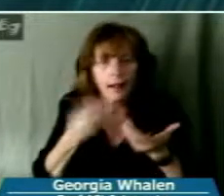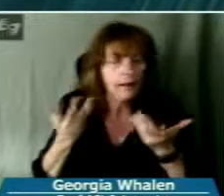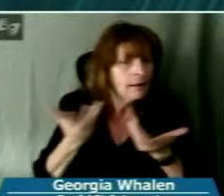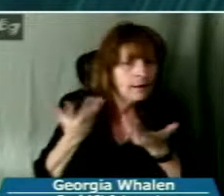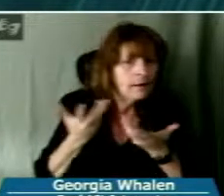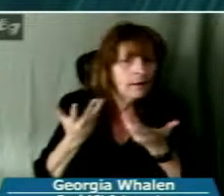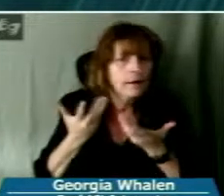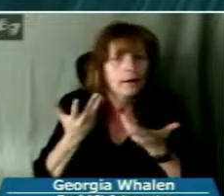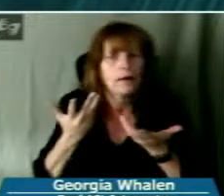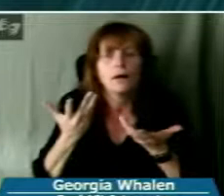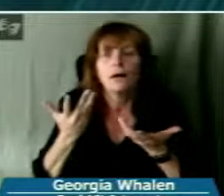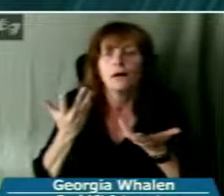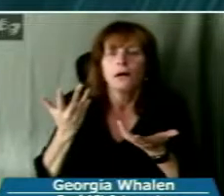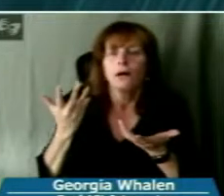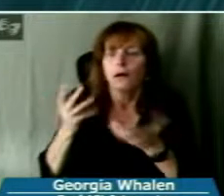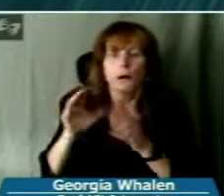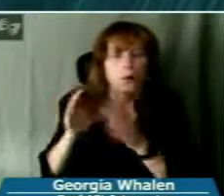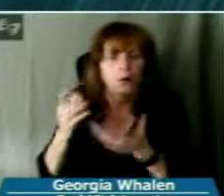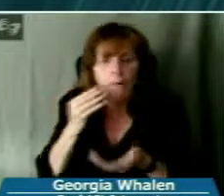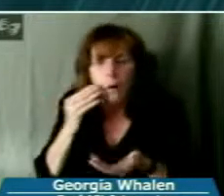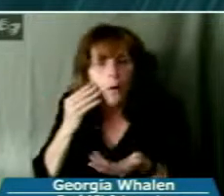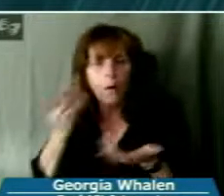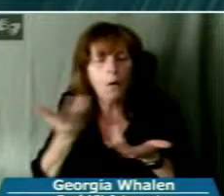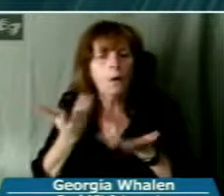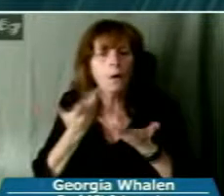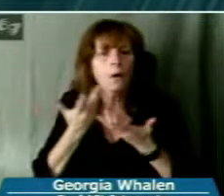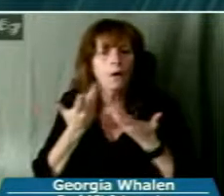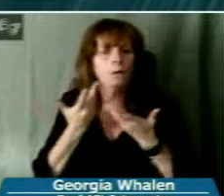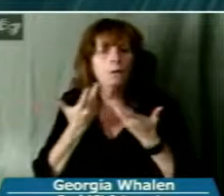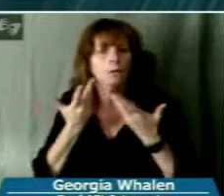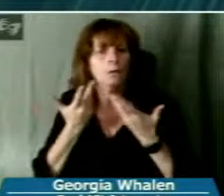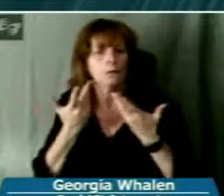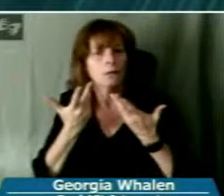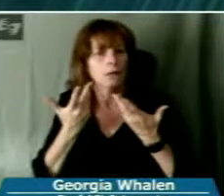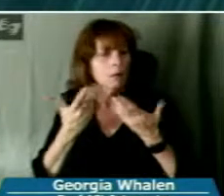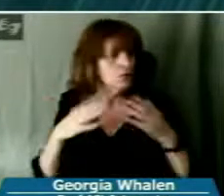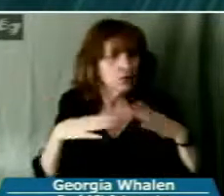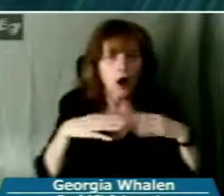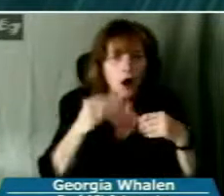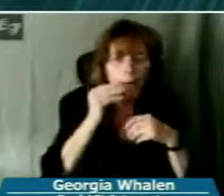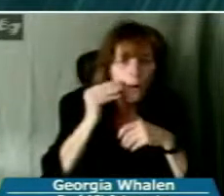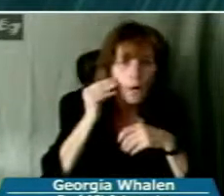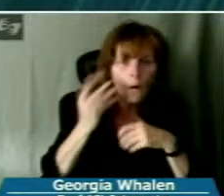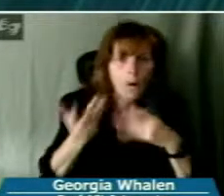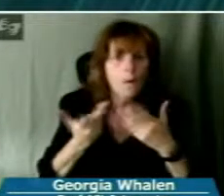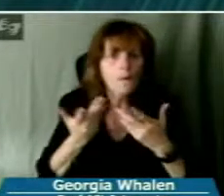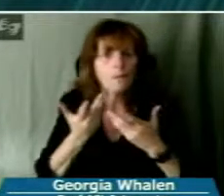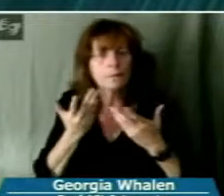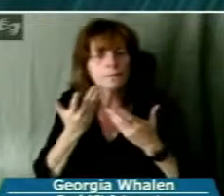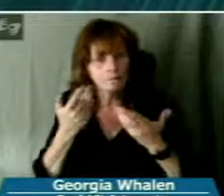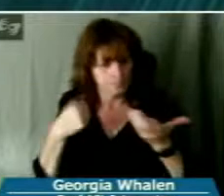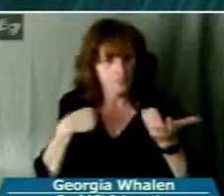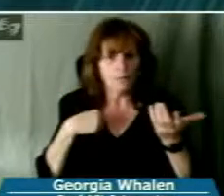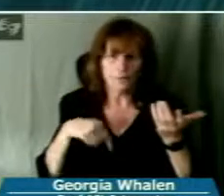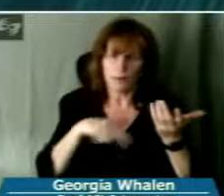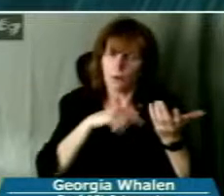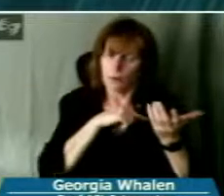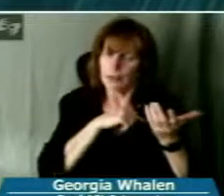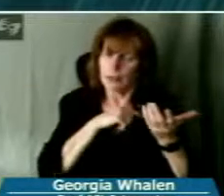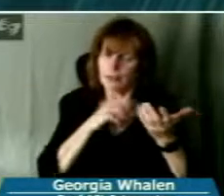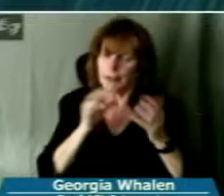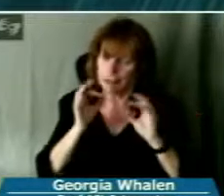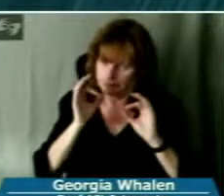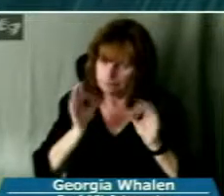and in particular, the actions that we needed to take as a community last Friday into early Saturday